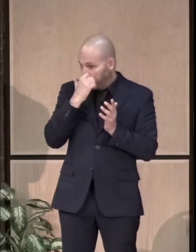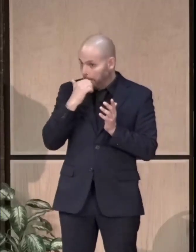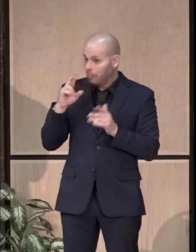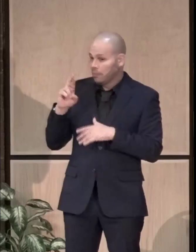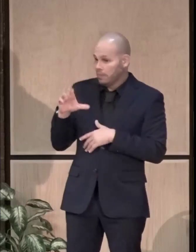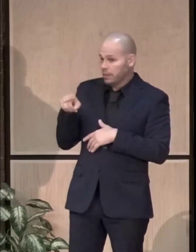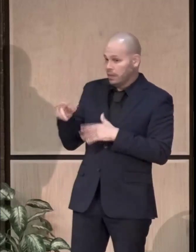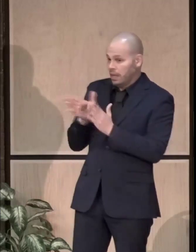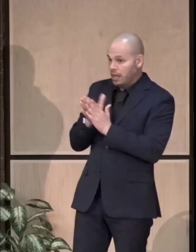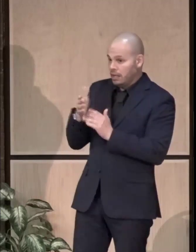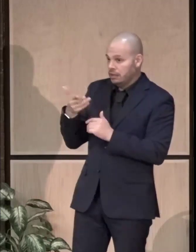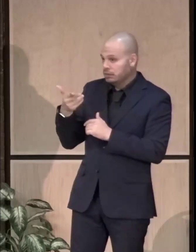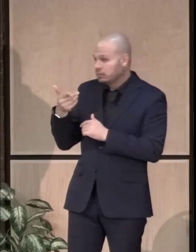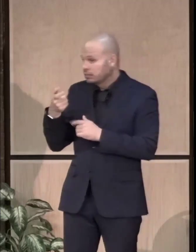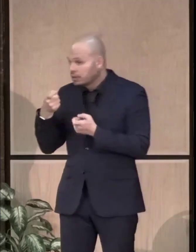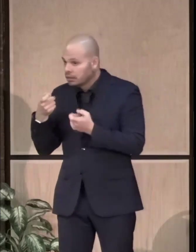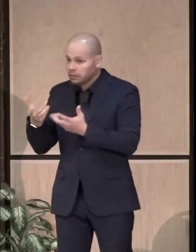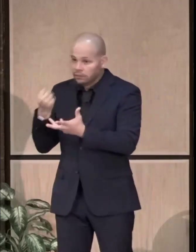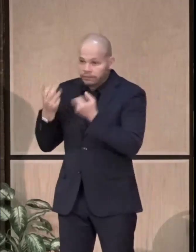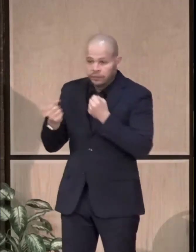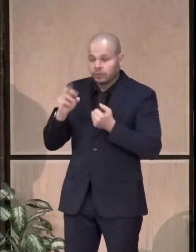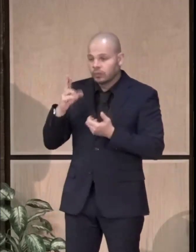Right? On the next page.